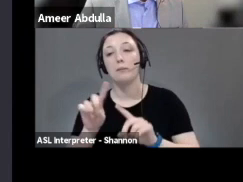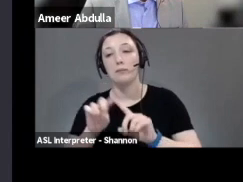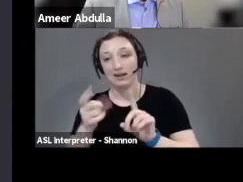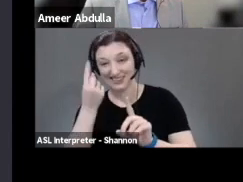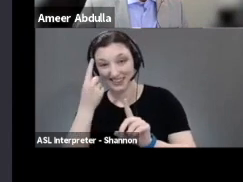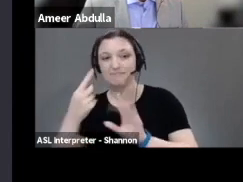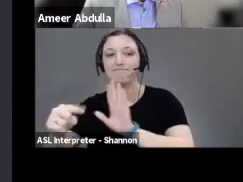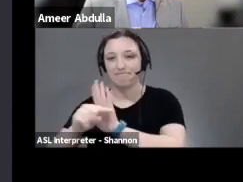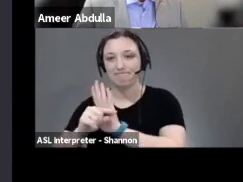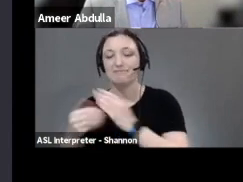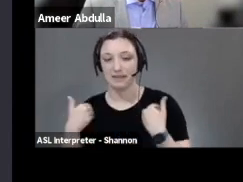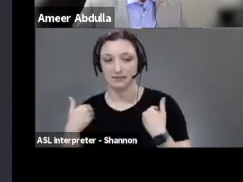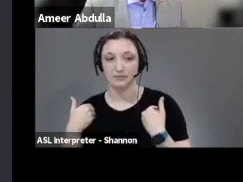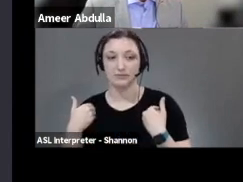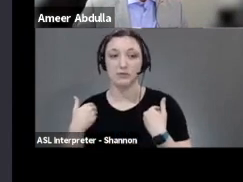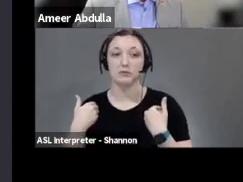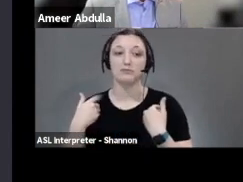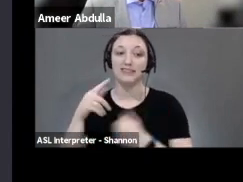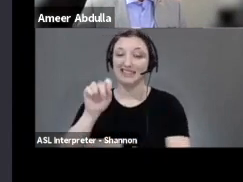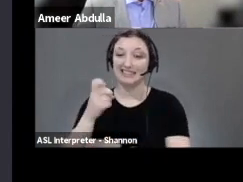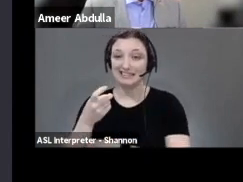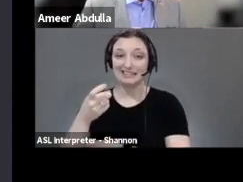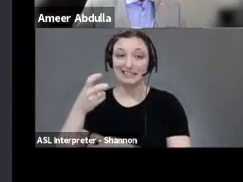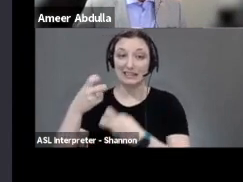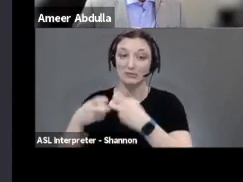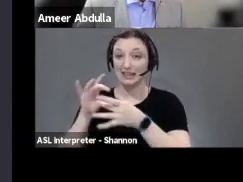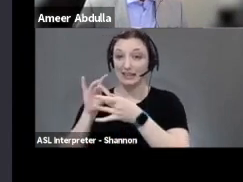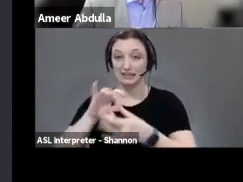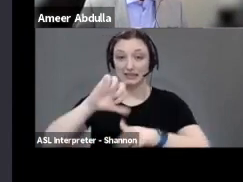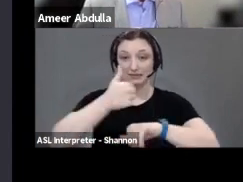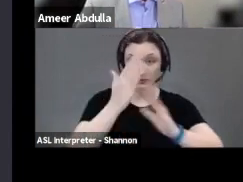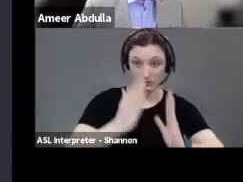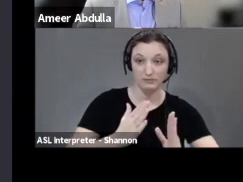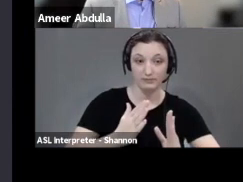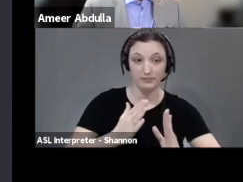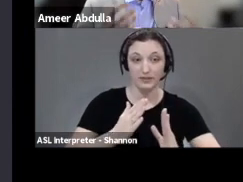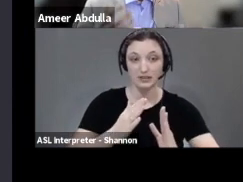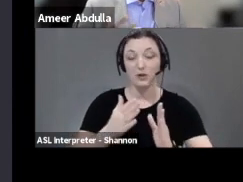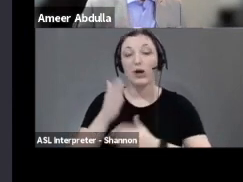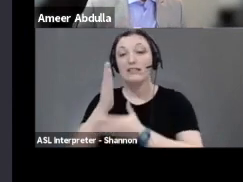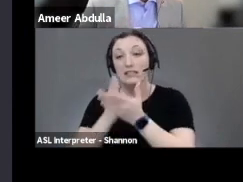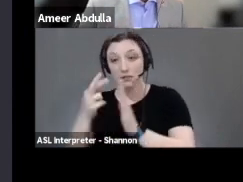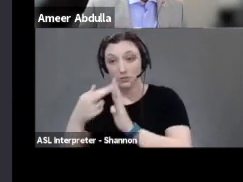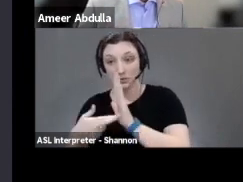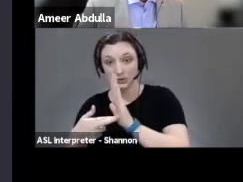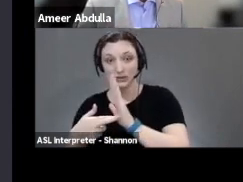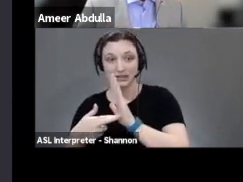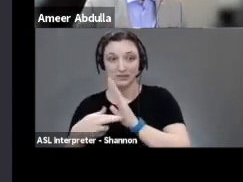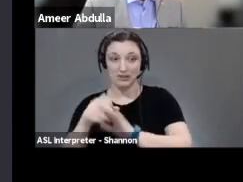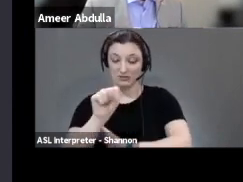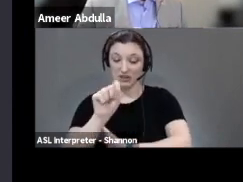tax implications for founders, it's not advantageous. There are actually some rules that limit the tax benefits for founders of stock